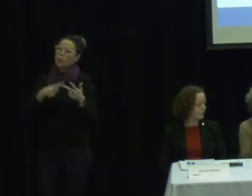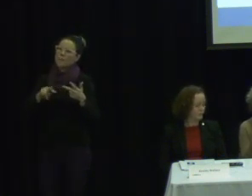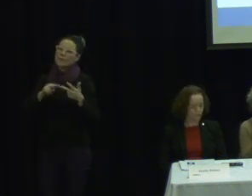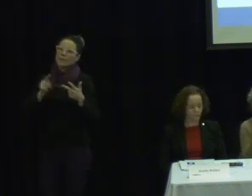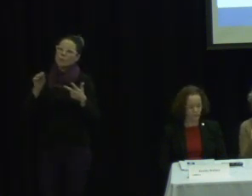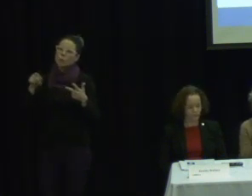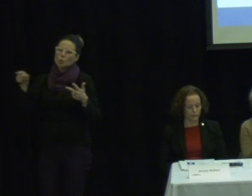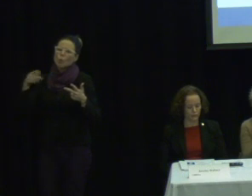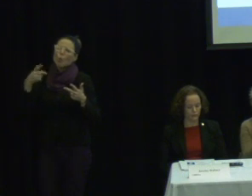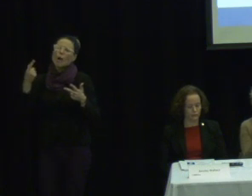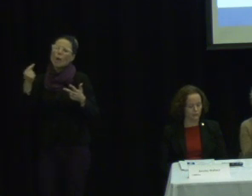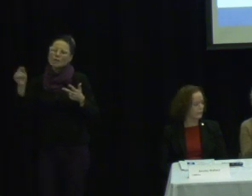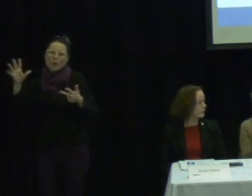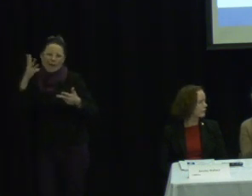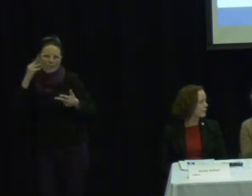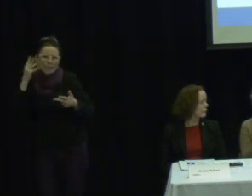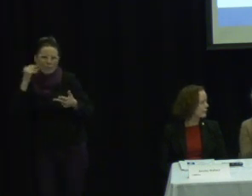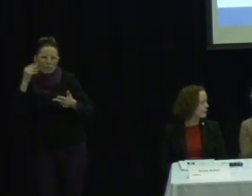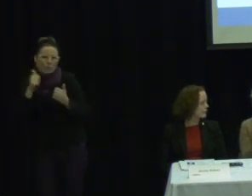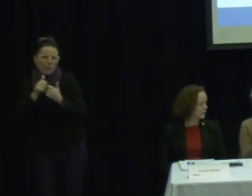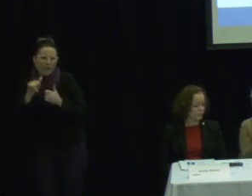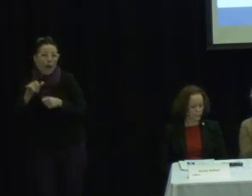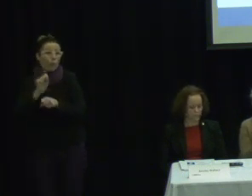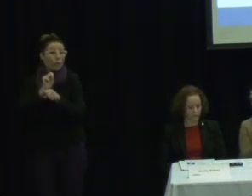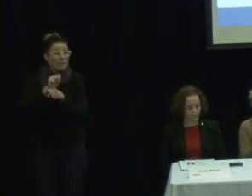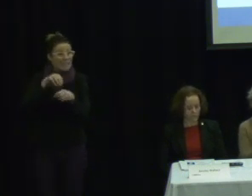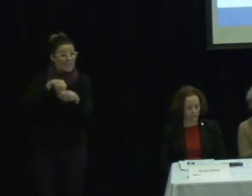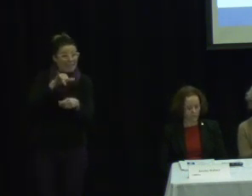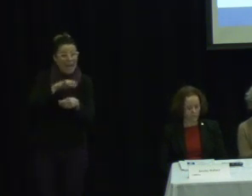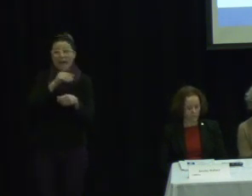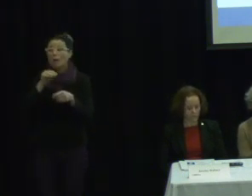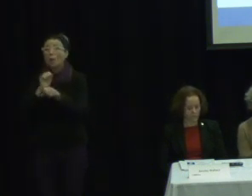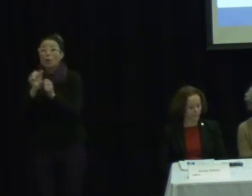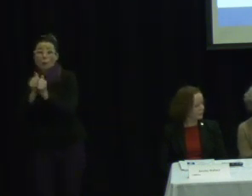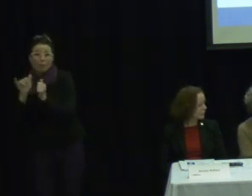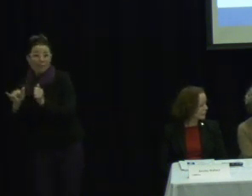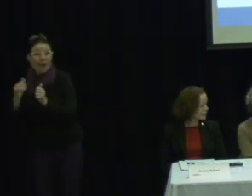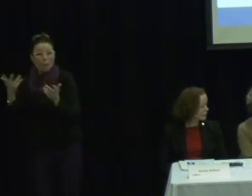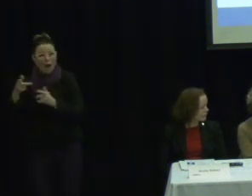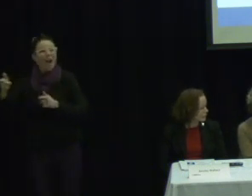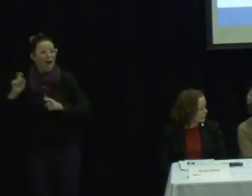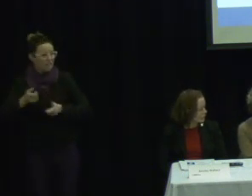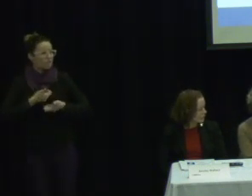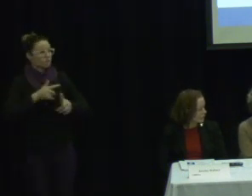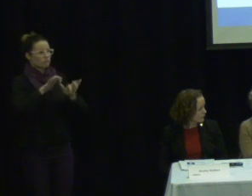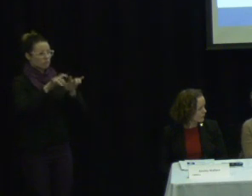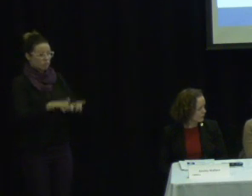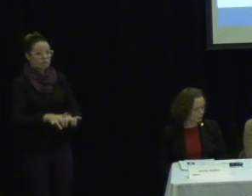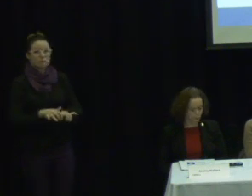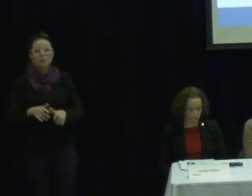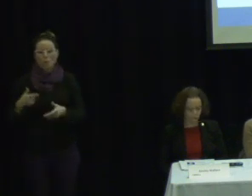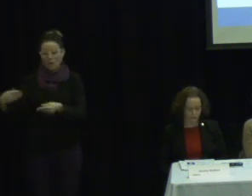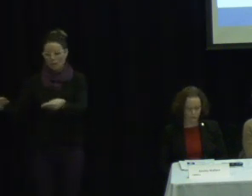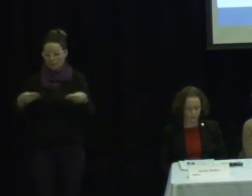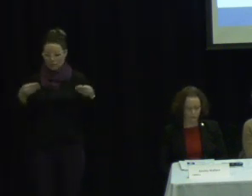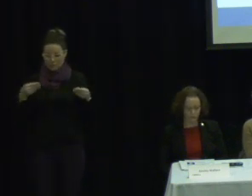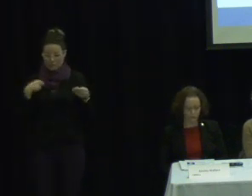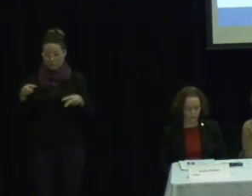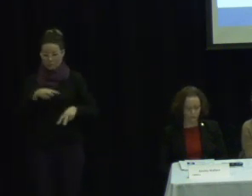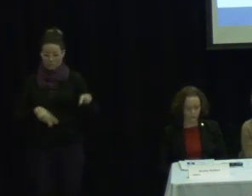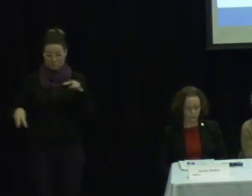with working in it and with it. And then I think I will turn it over to David. You probably want to say something about